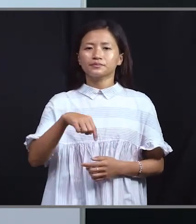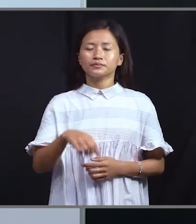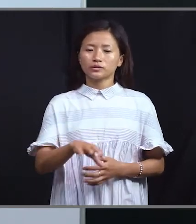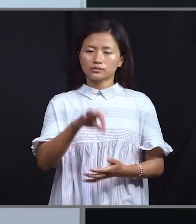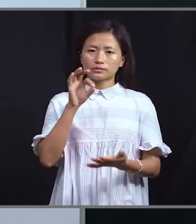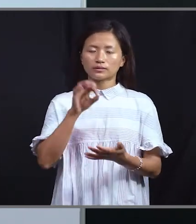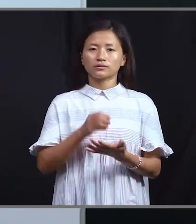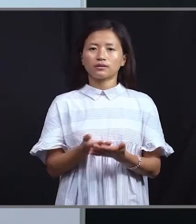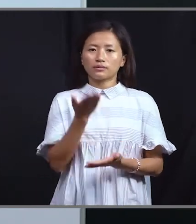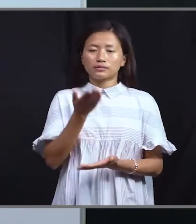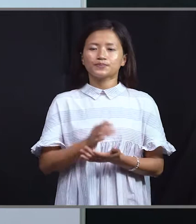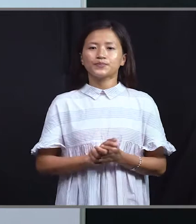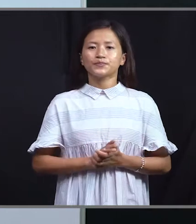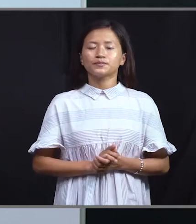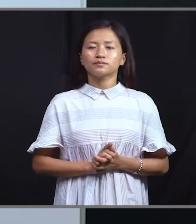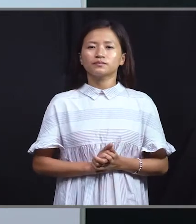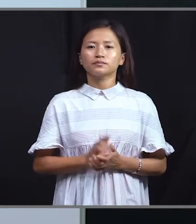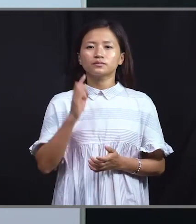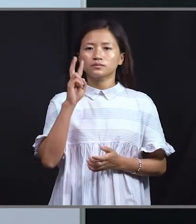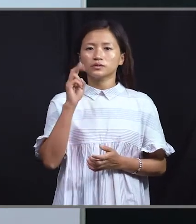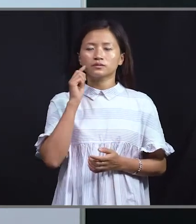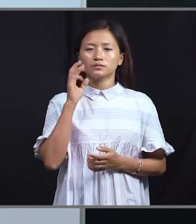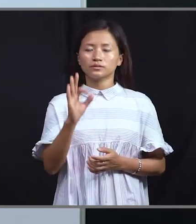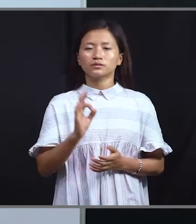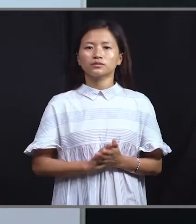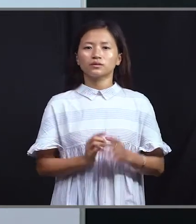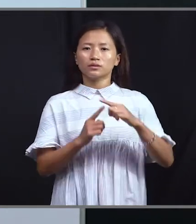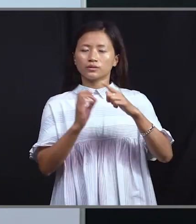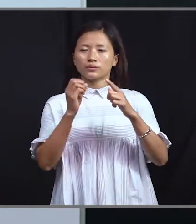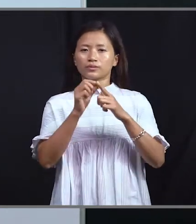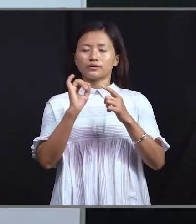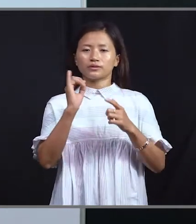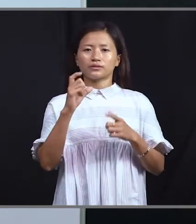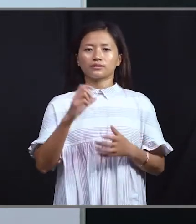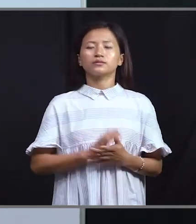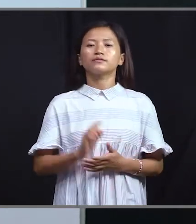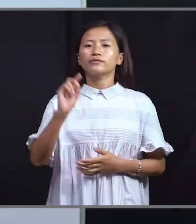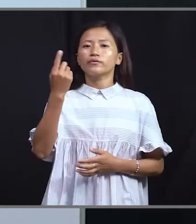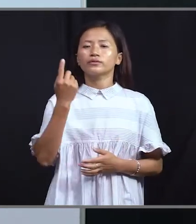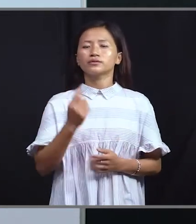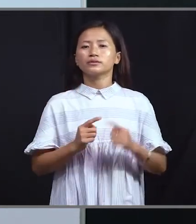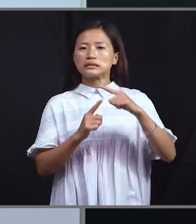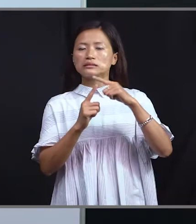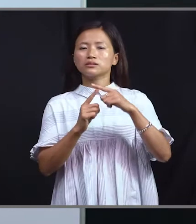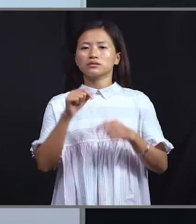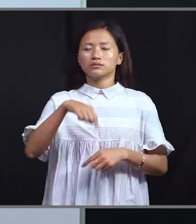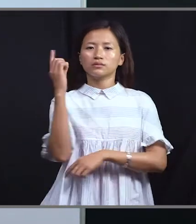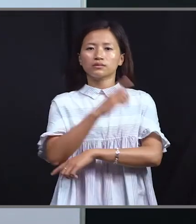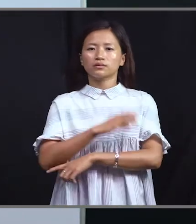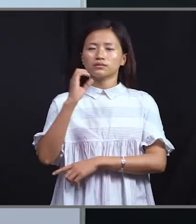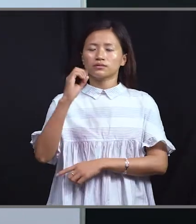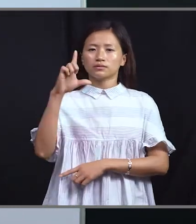take up two important topic. Okay, so the first topic for today's class